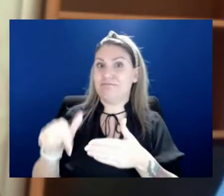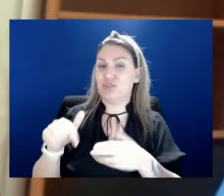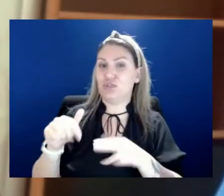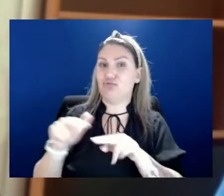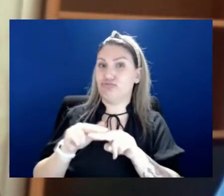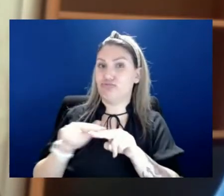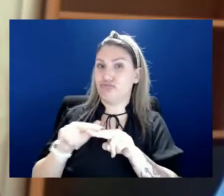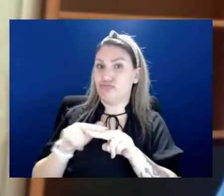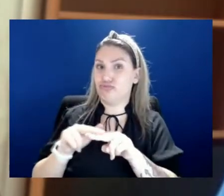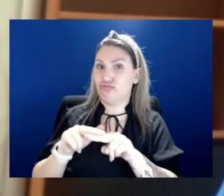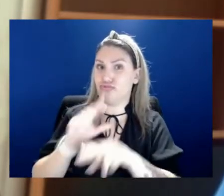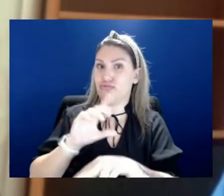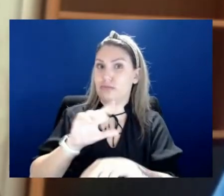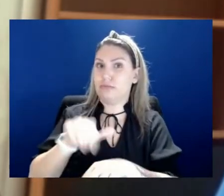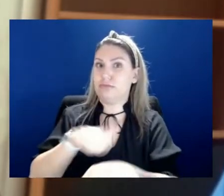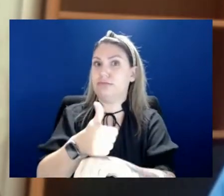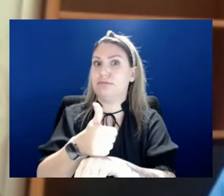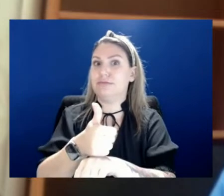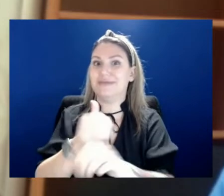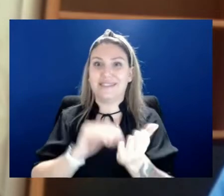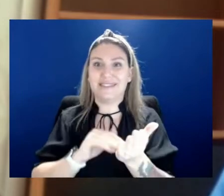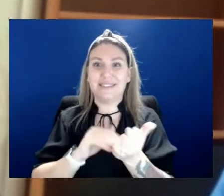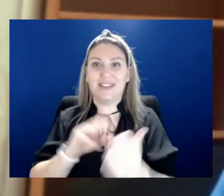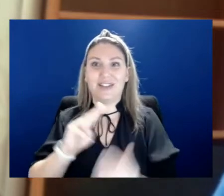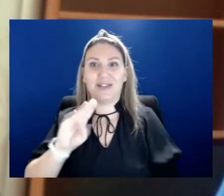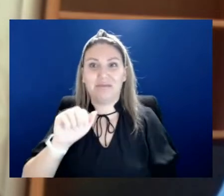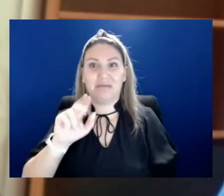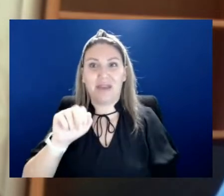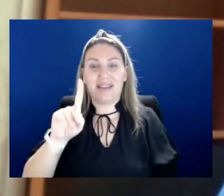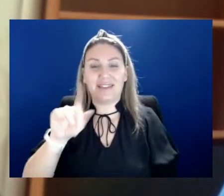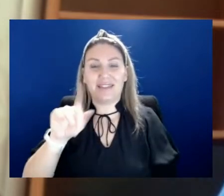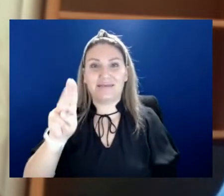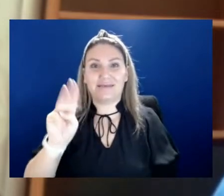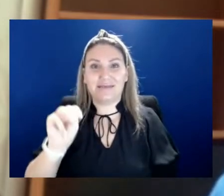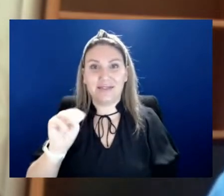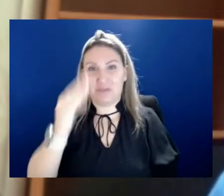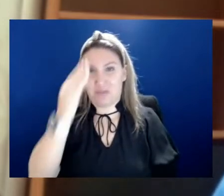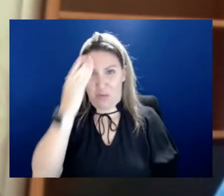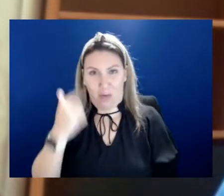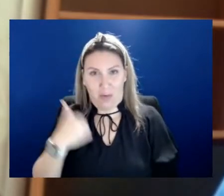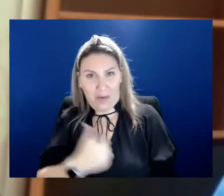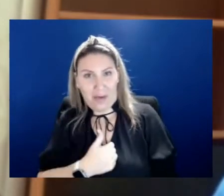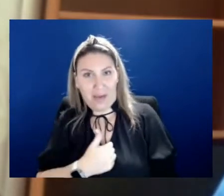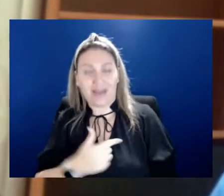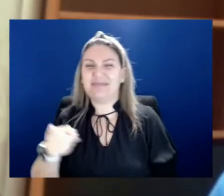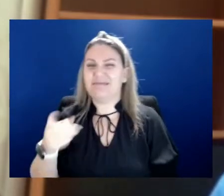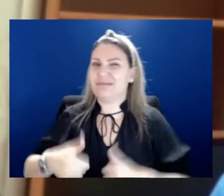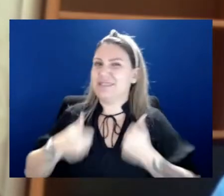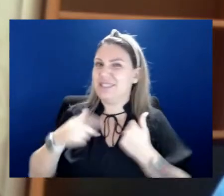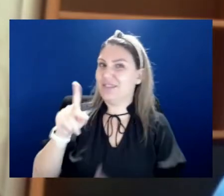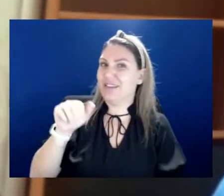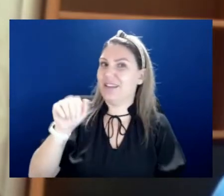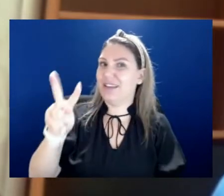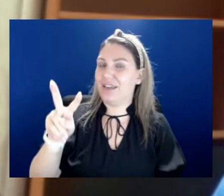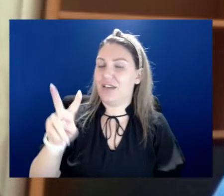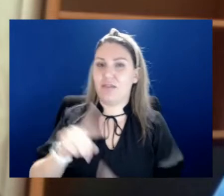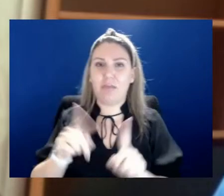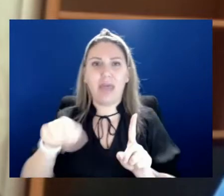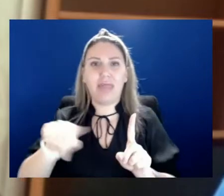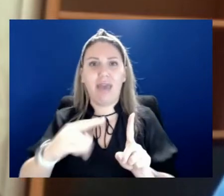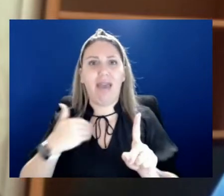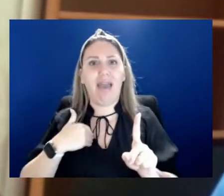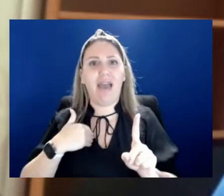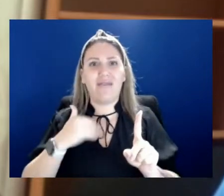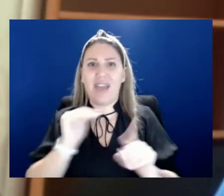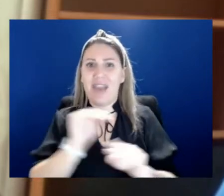Dr. Maxime knows this because he lives in Kyiv, the capital city, although we're outside of it, but they have a curfew every